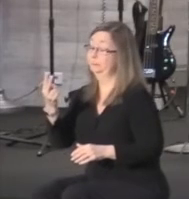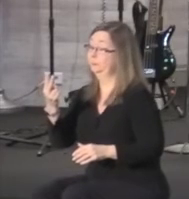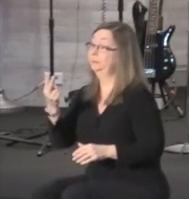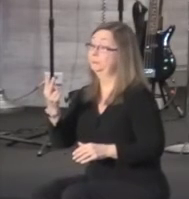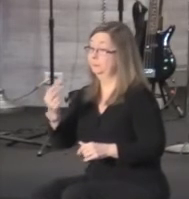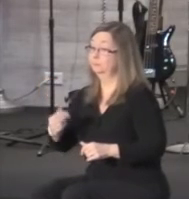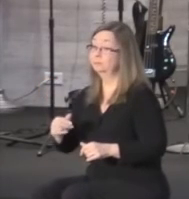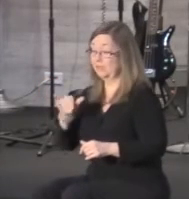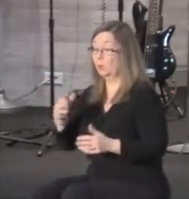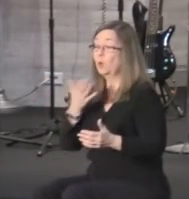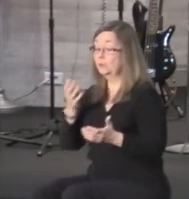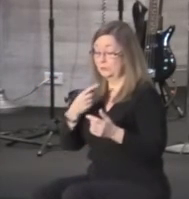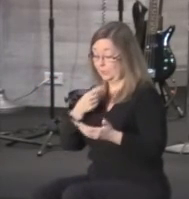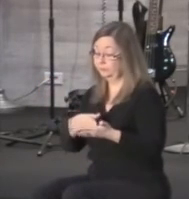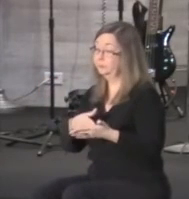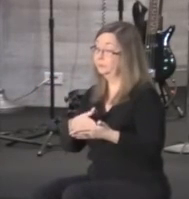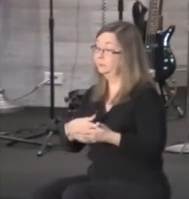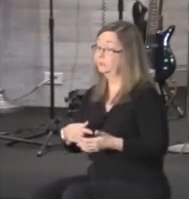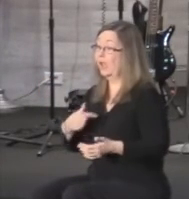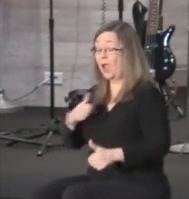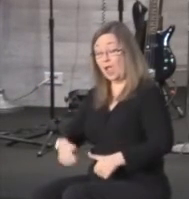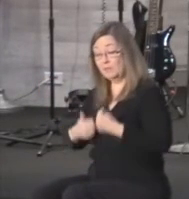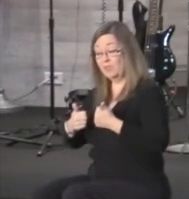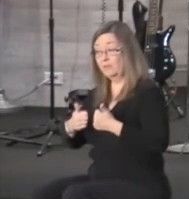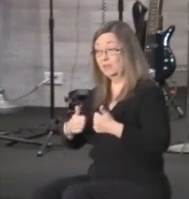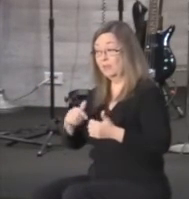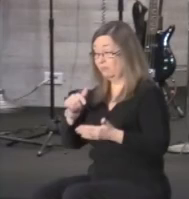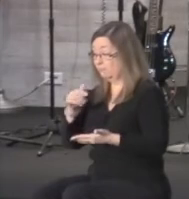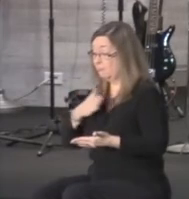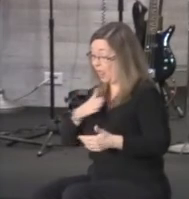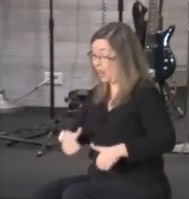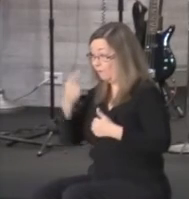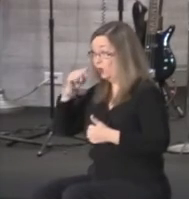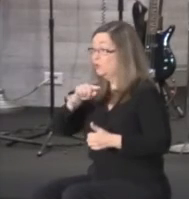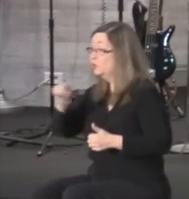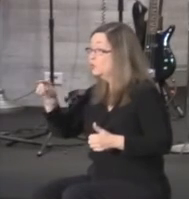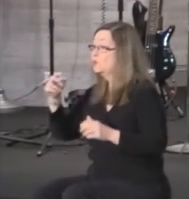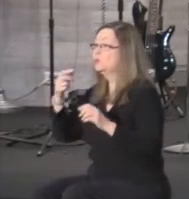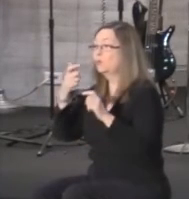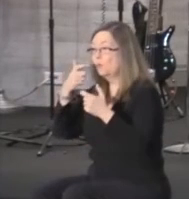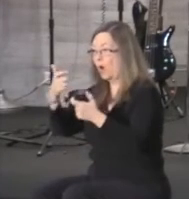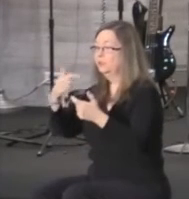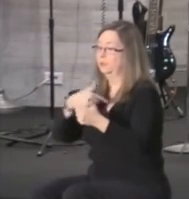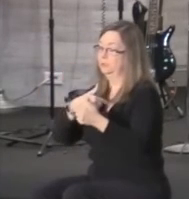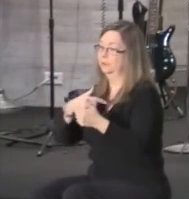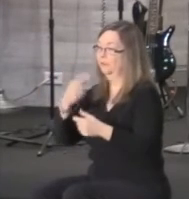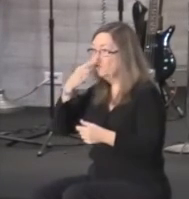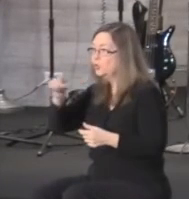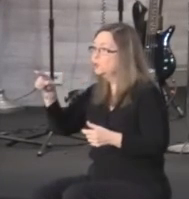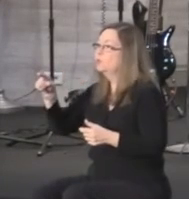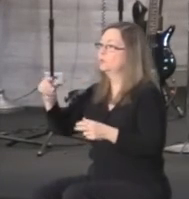That's what he said in the text. I'm living this life for you to watch. I'm stamping this image for you to see.